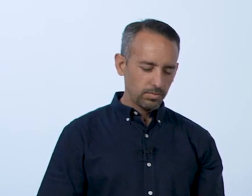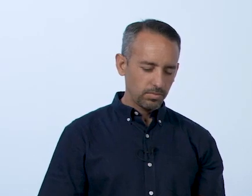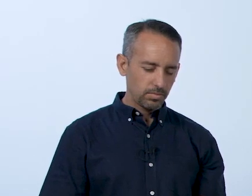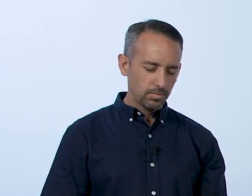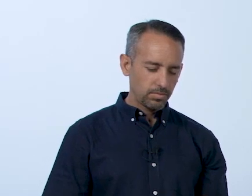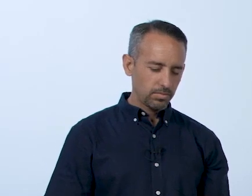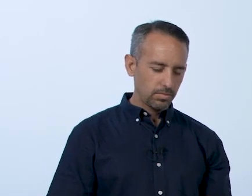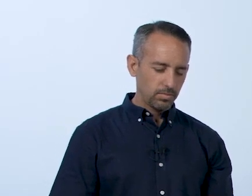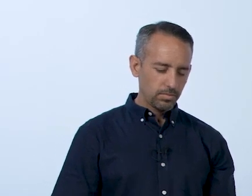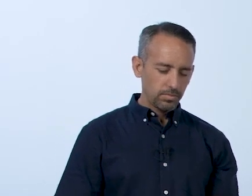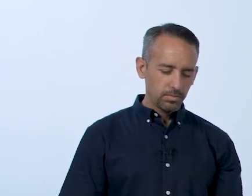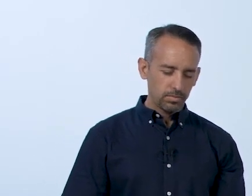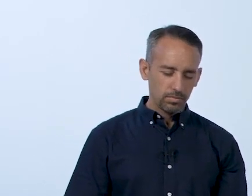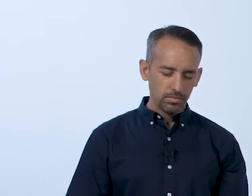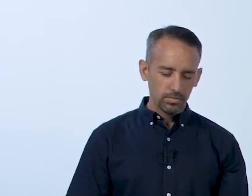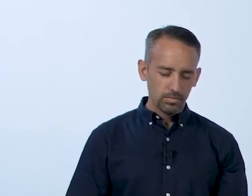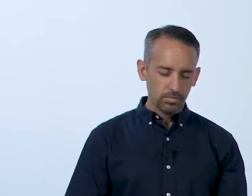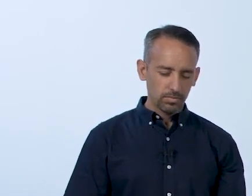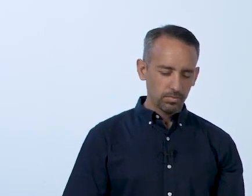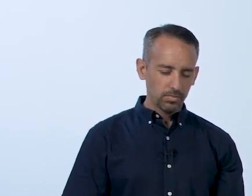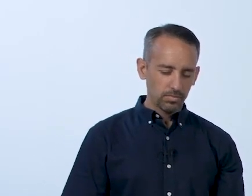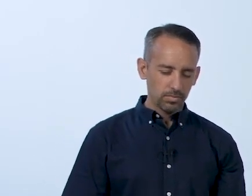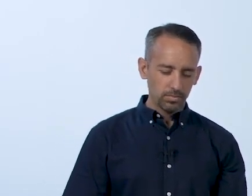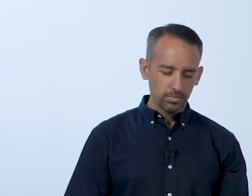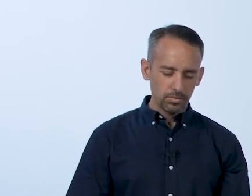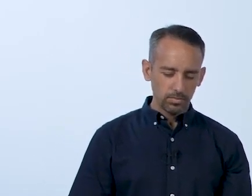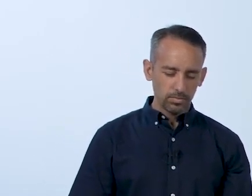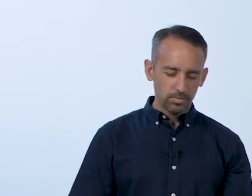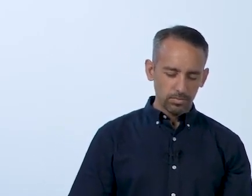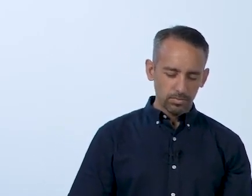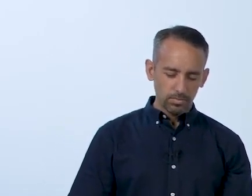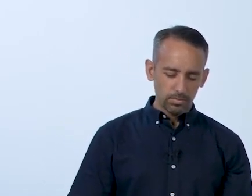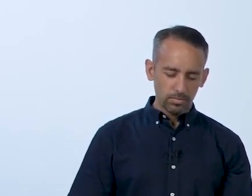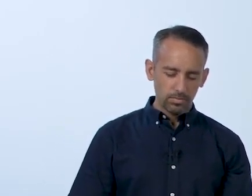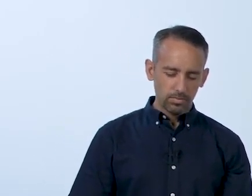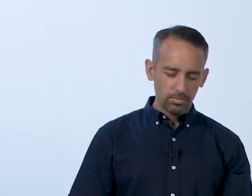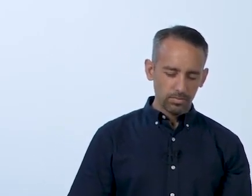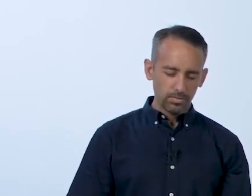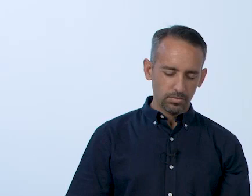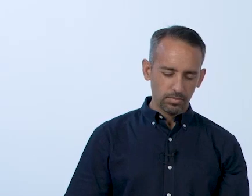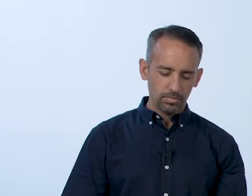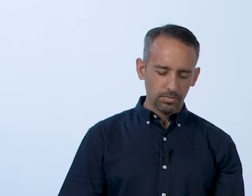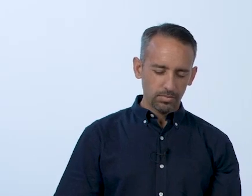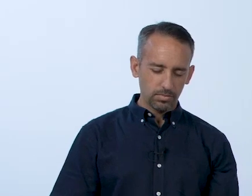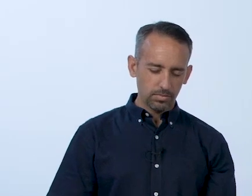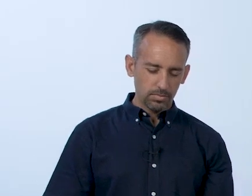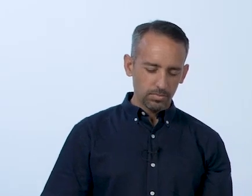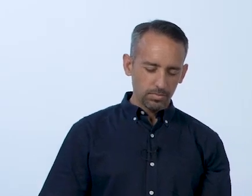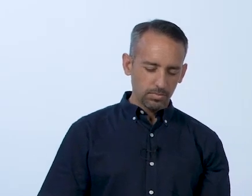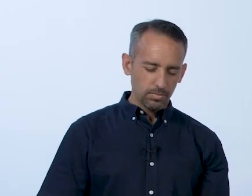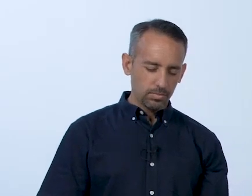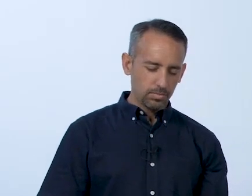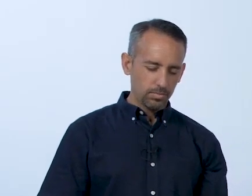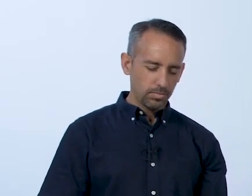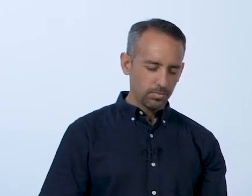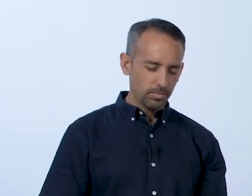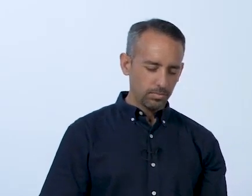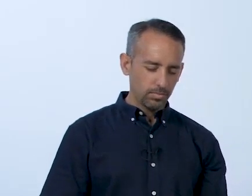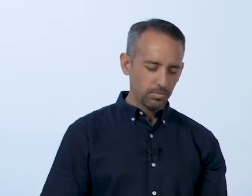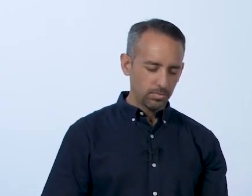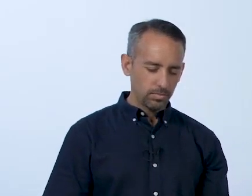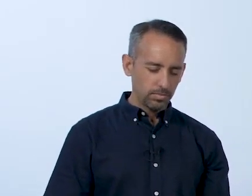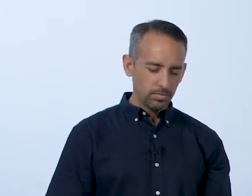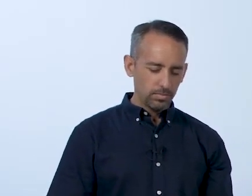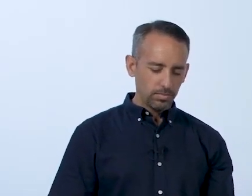physician, person who's working in these hospitals, Lord. They're not immune to this virus, and sometimes we think they may be. And